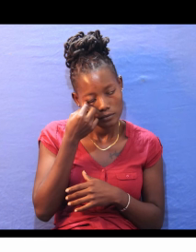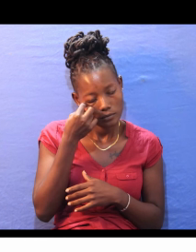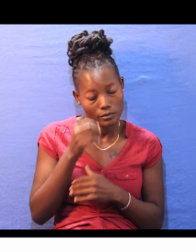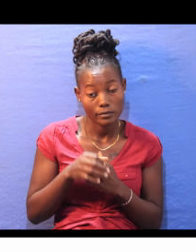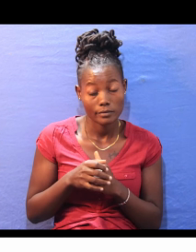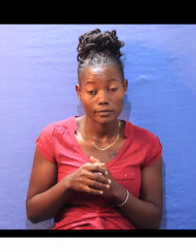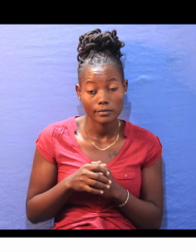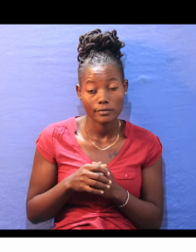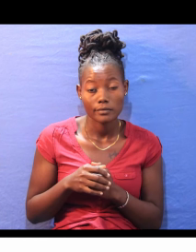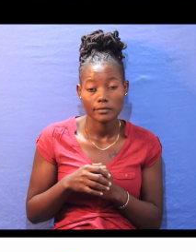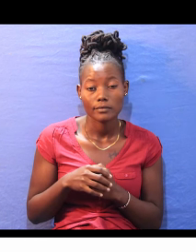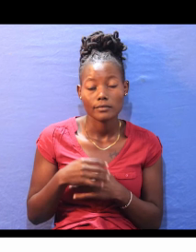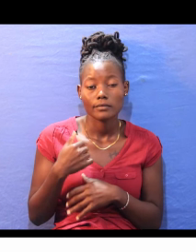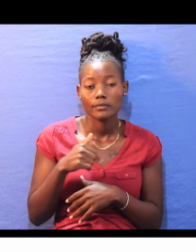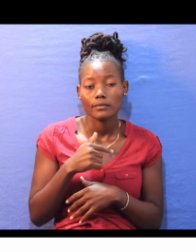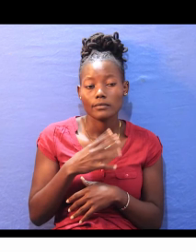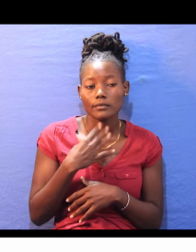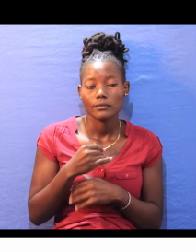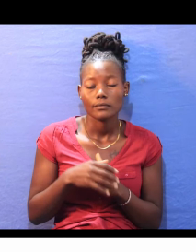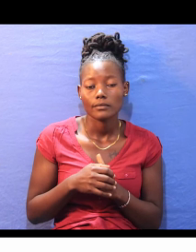We want